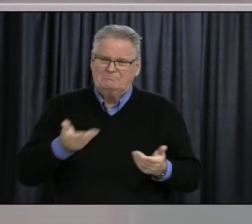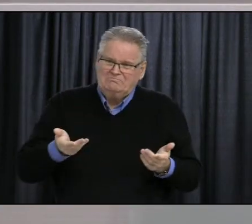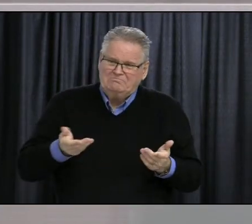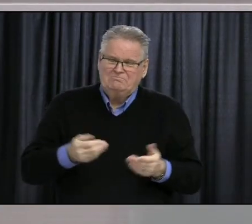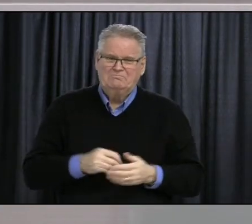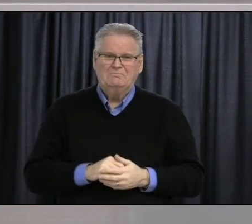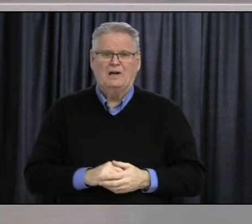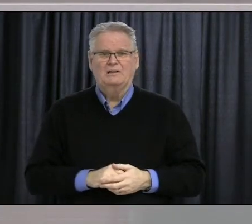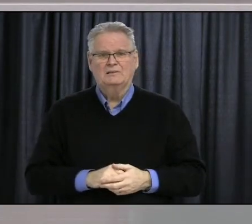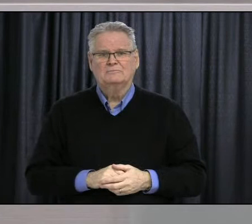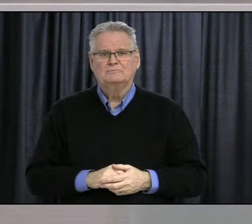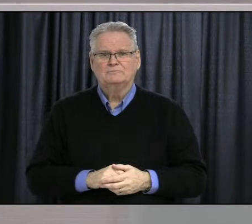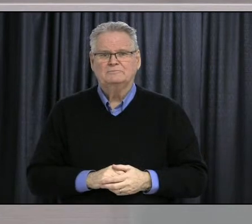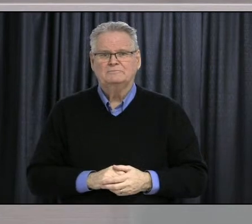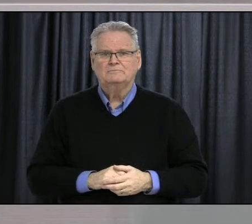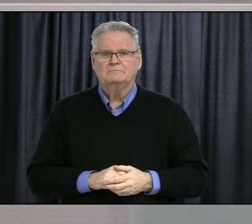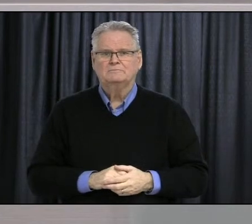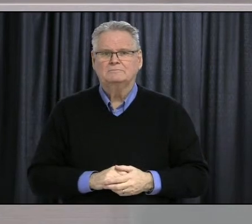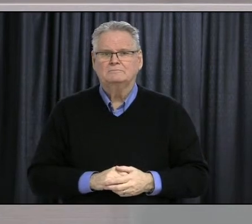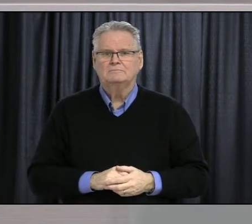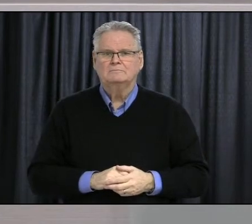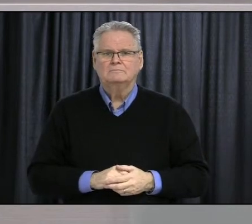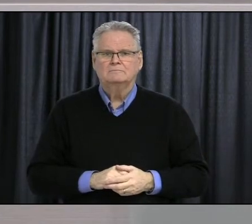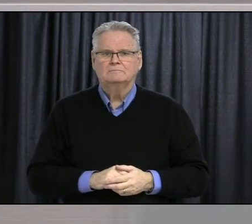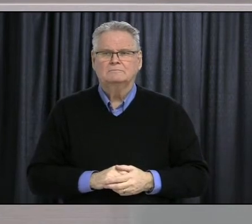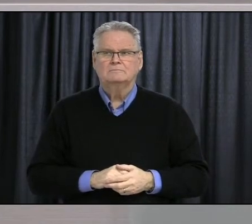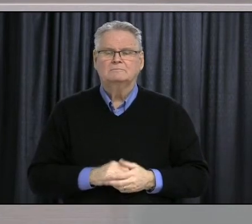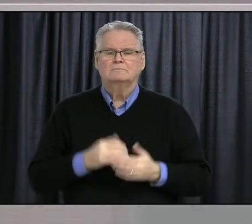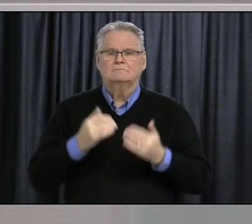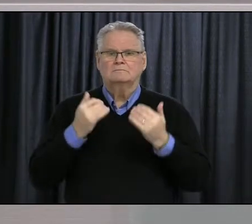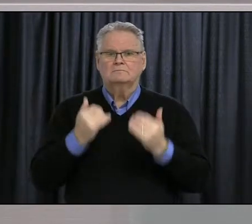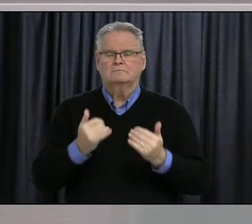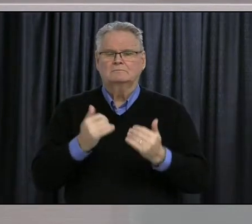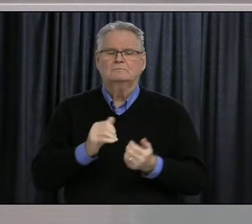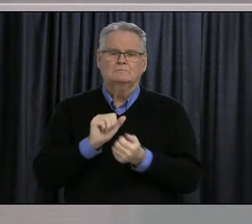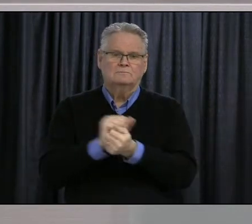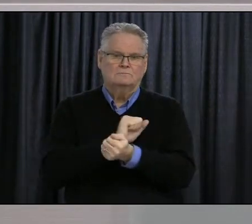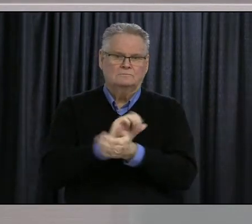Our next questions are from Peter Jackson with The Telegram. Please go ahead.